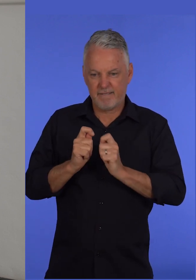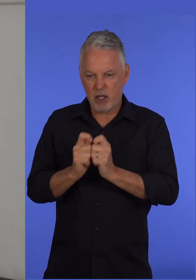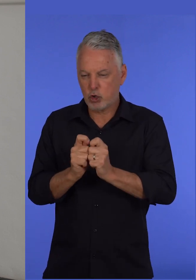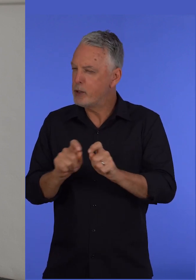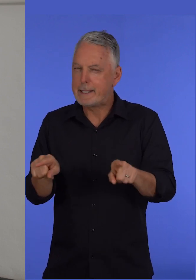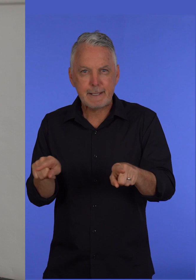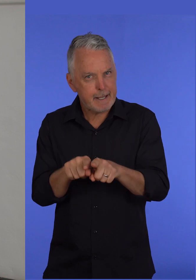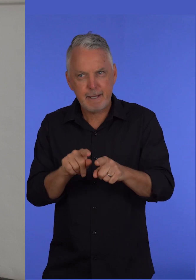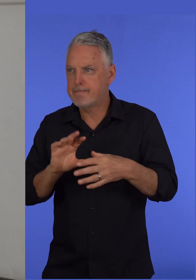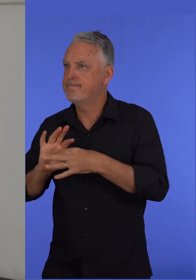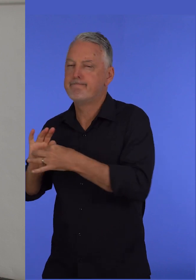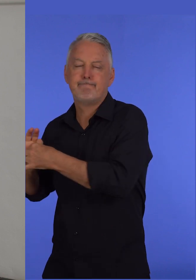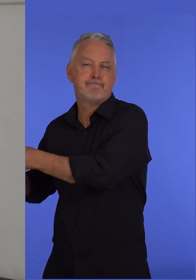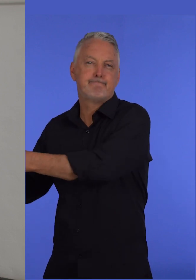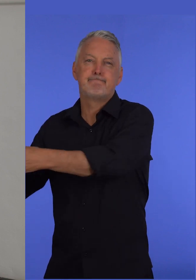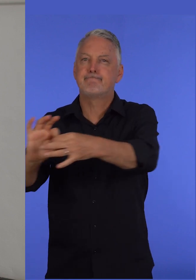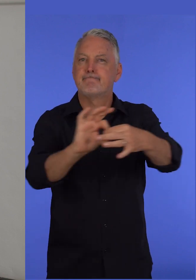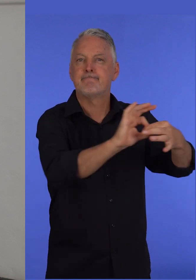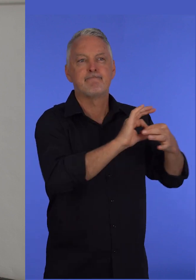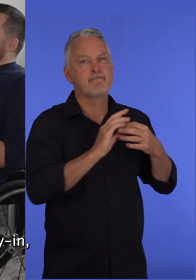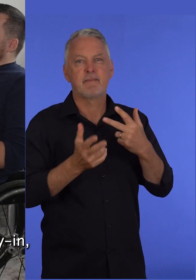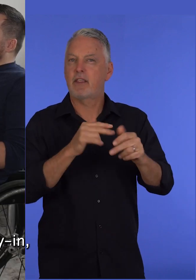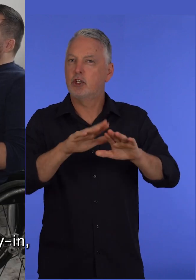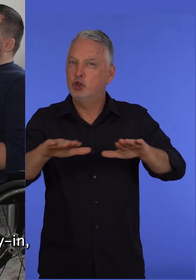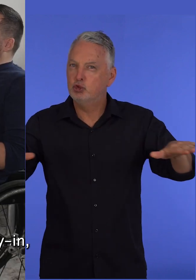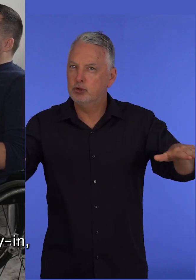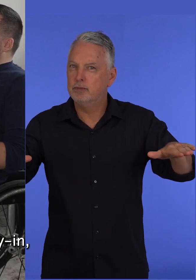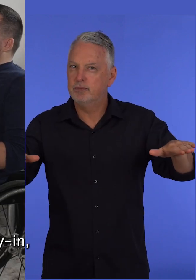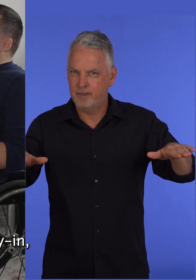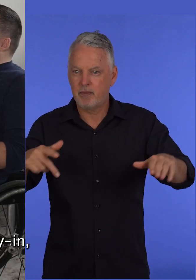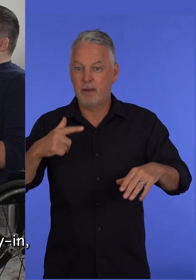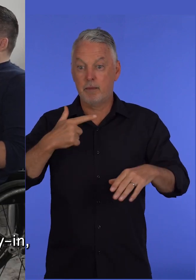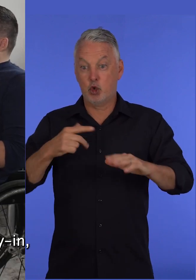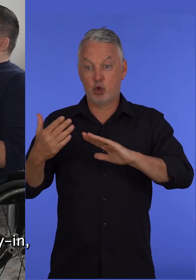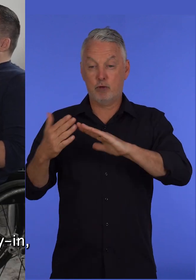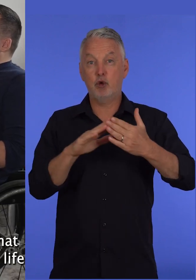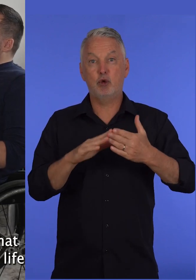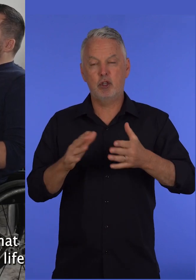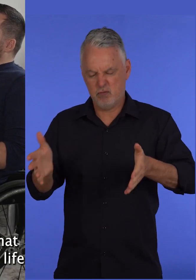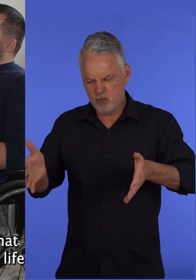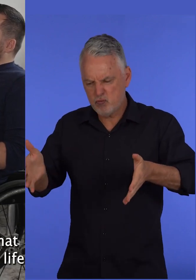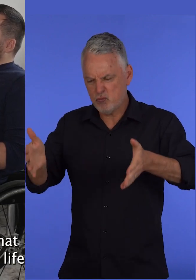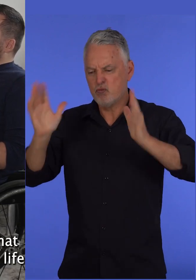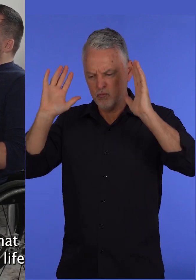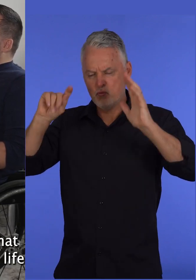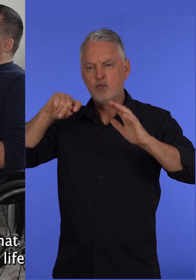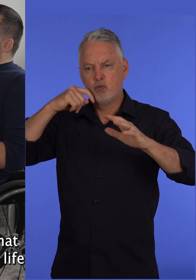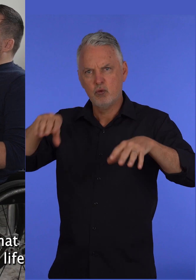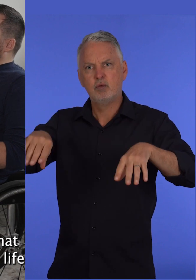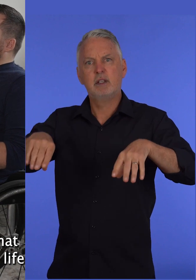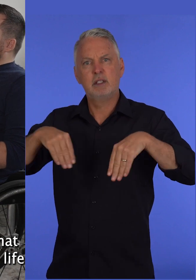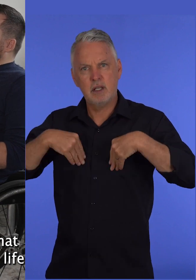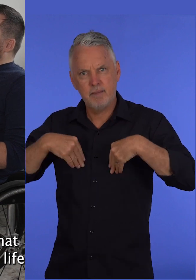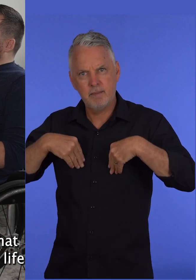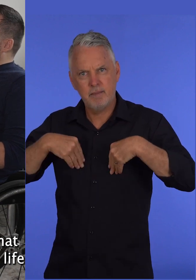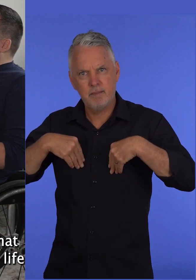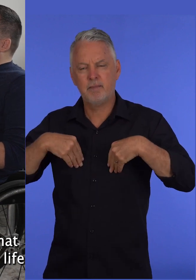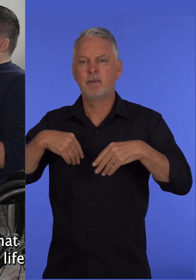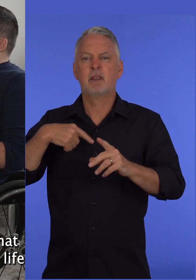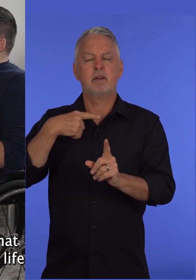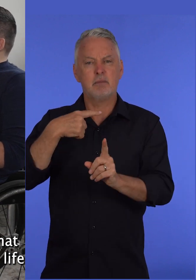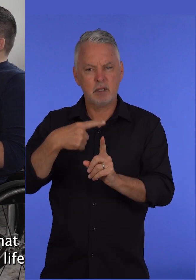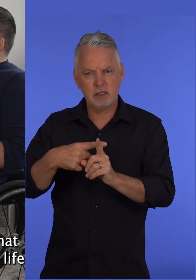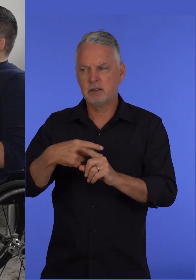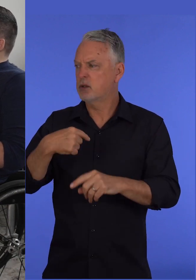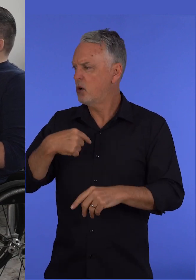to be valued and loved and supported as I was, because of the community buy-in, because of the knowledge that I deserved